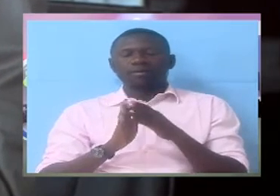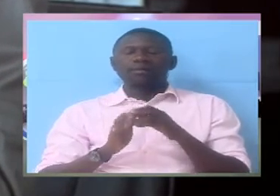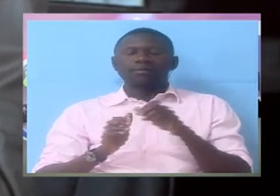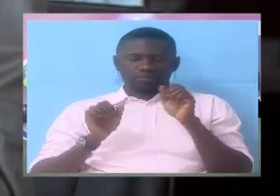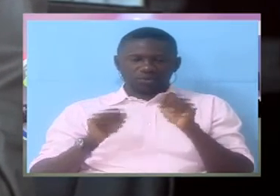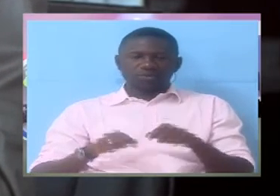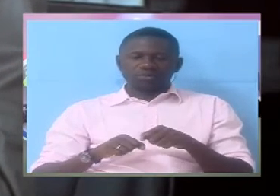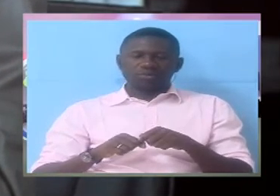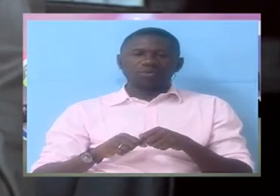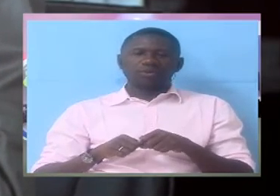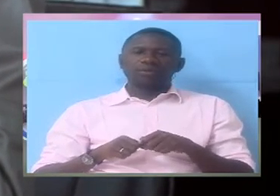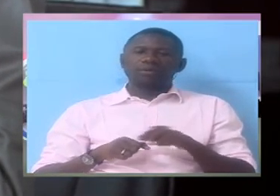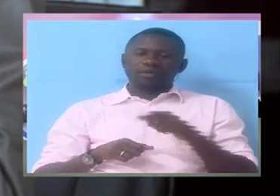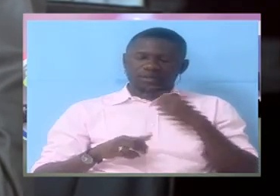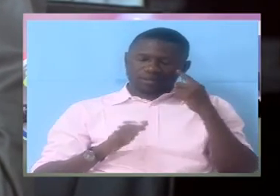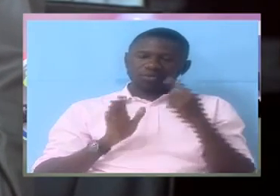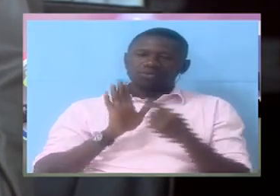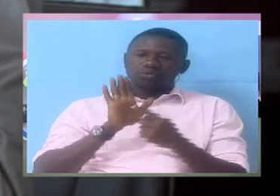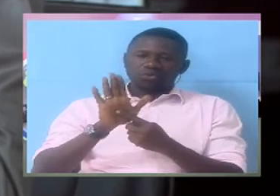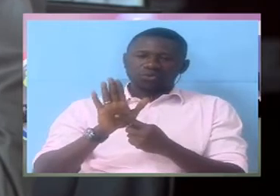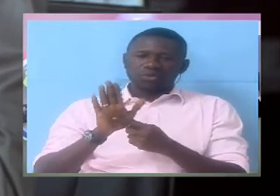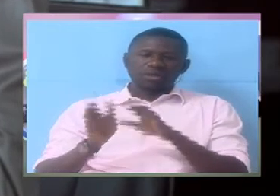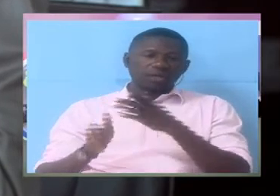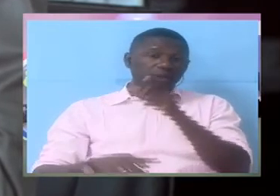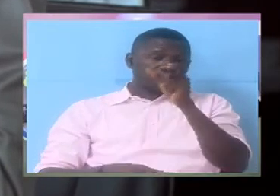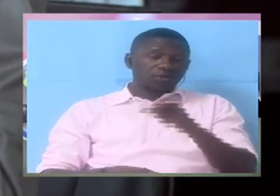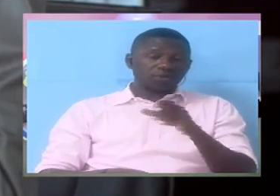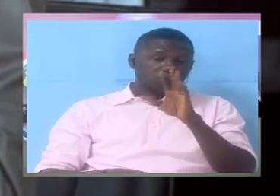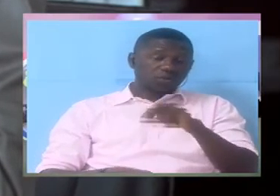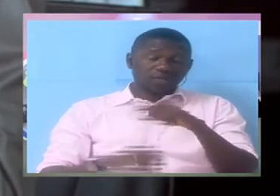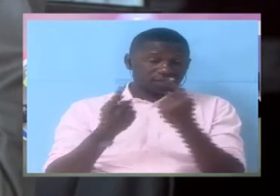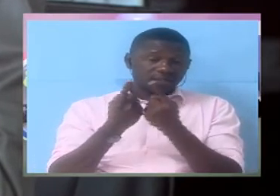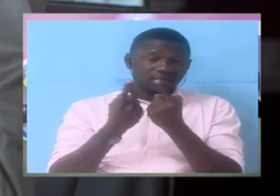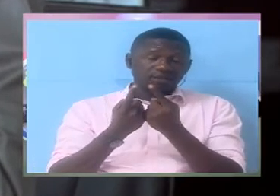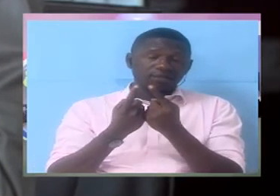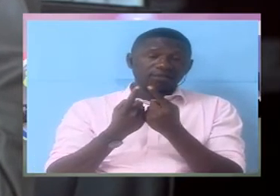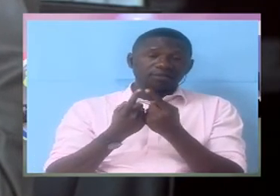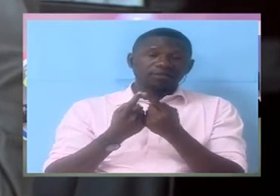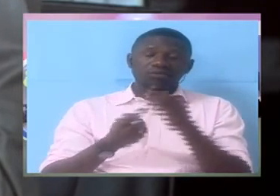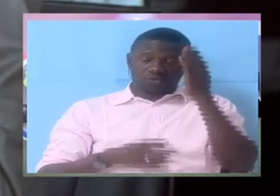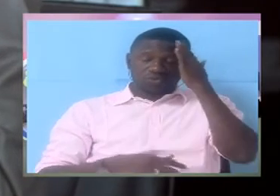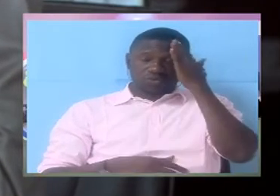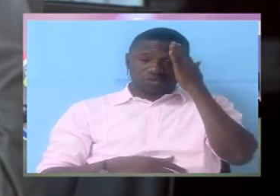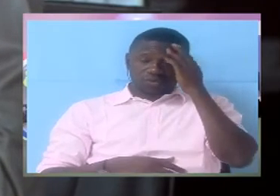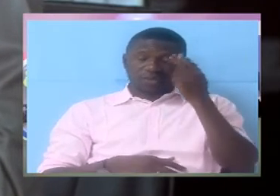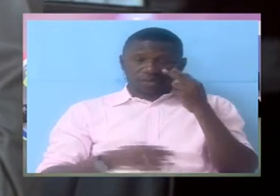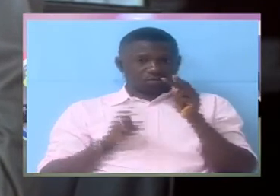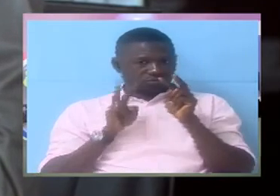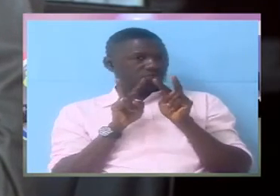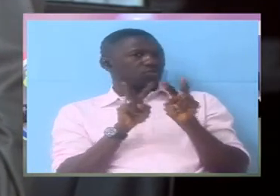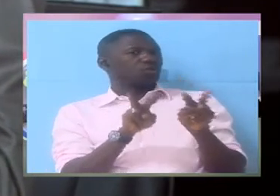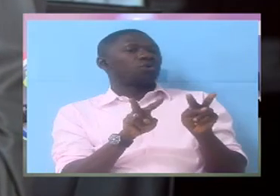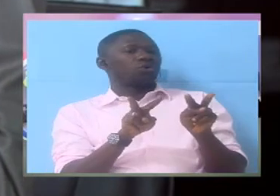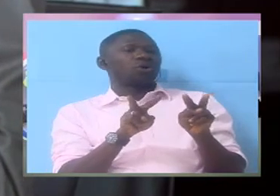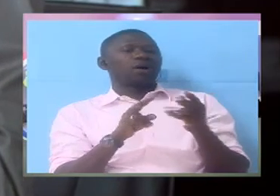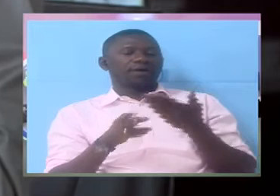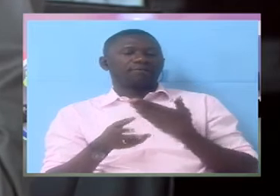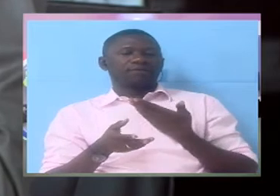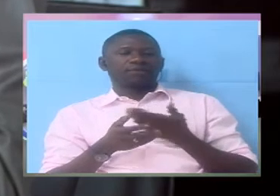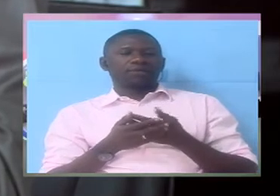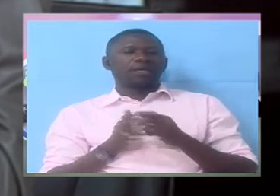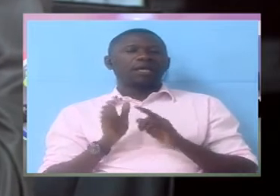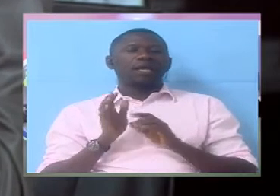tumodo bato wo si ay tandiko ha momo be men na dawo de sa isa lonko e keji ben. For